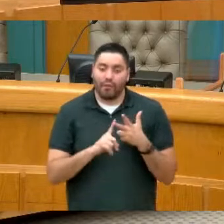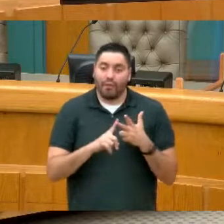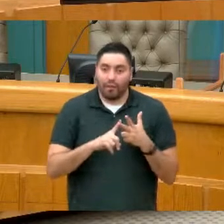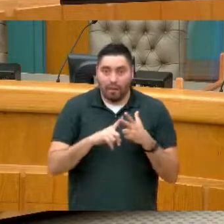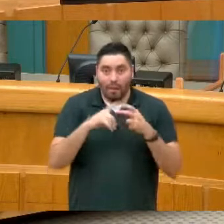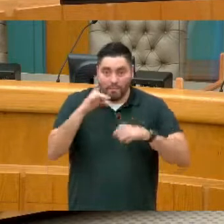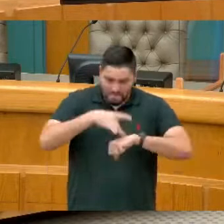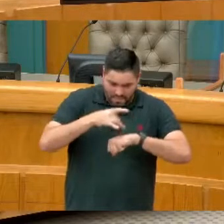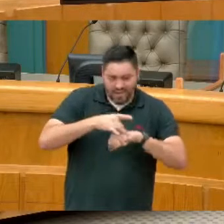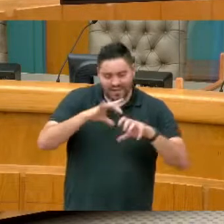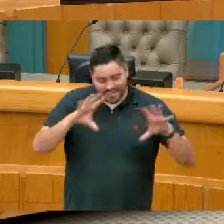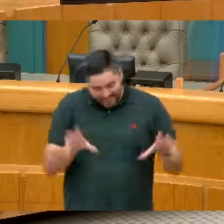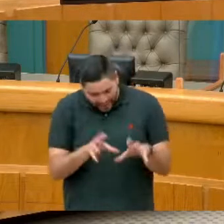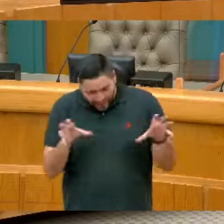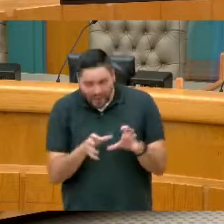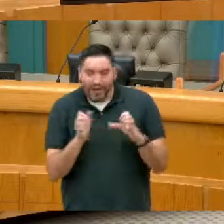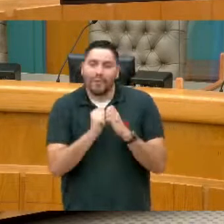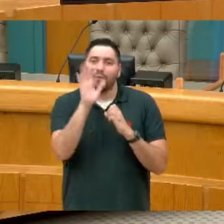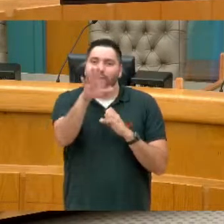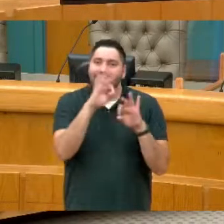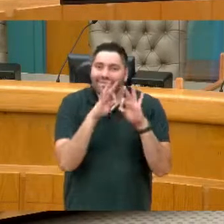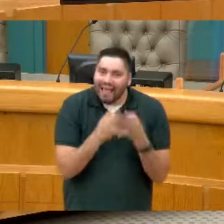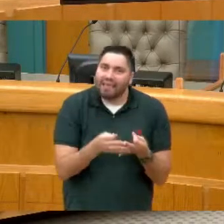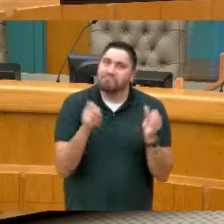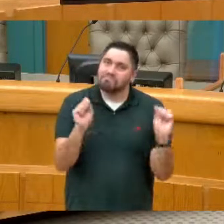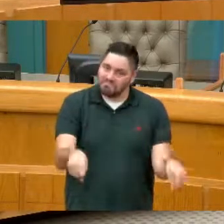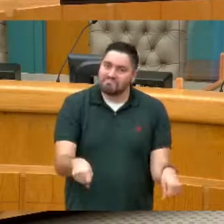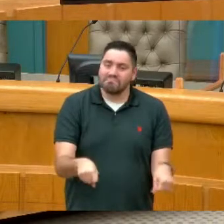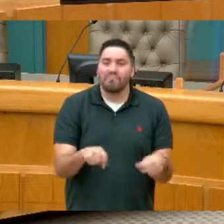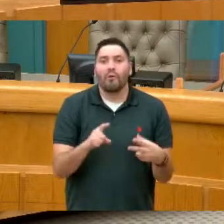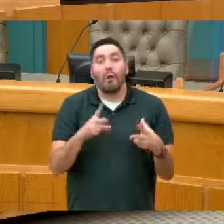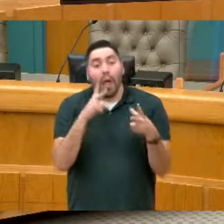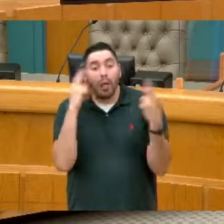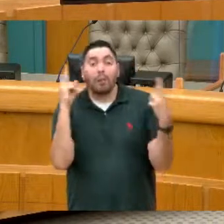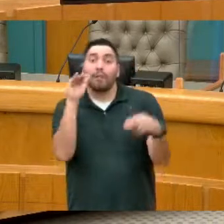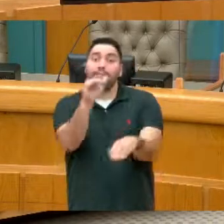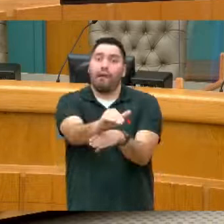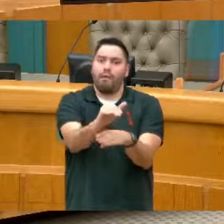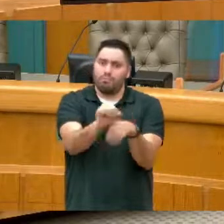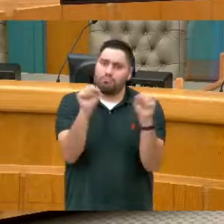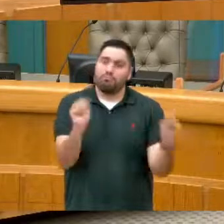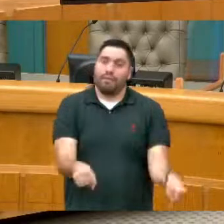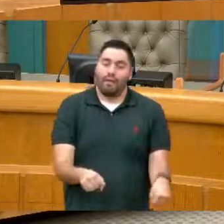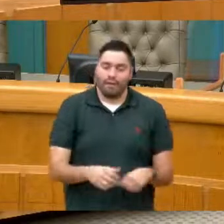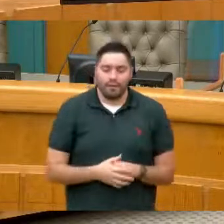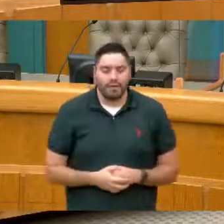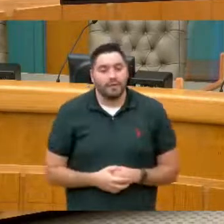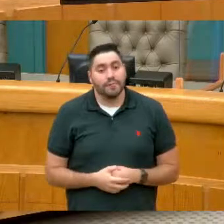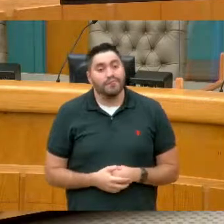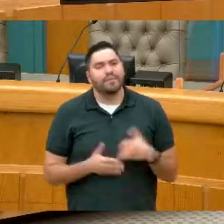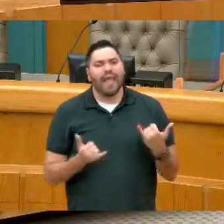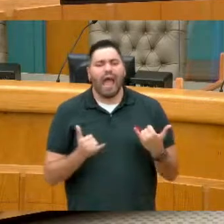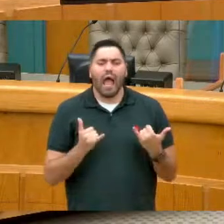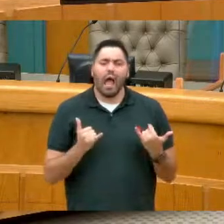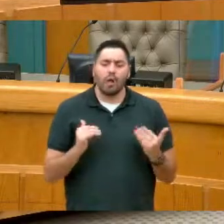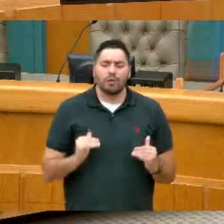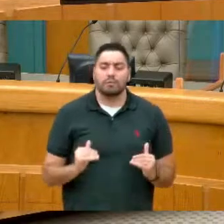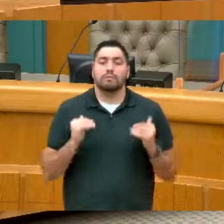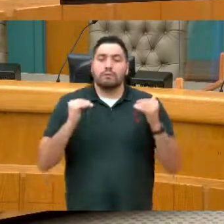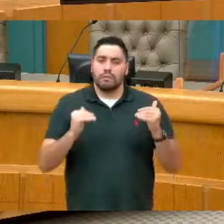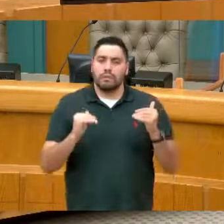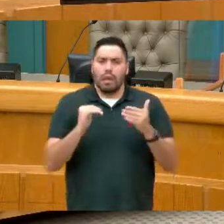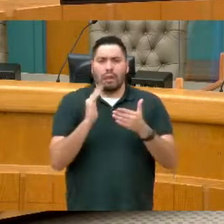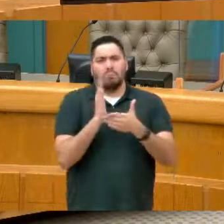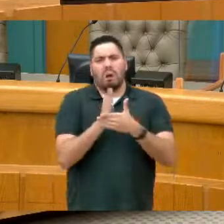you to focus on if you feel like you have to do something this Halloween. And those are going to involve carving or decorating pumpkins